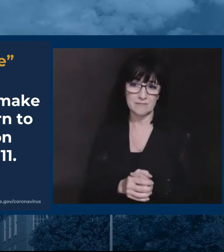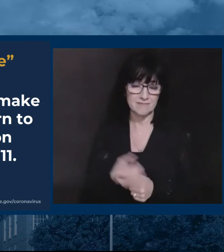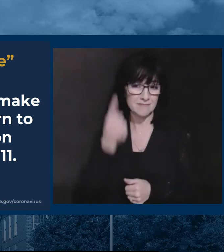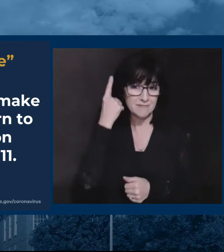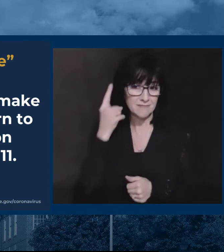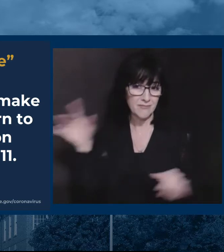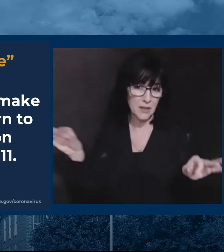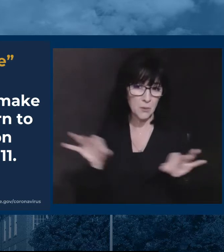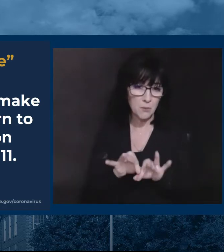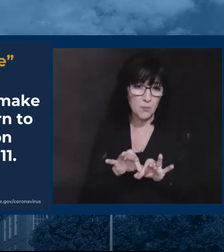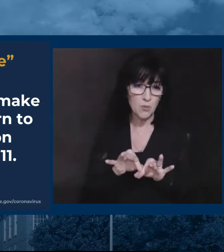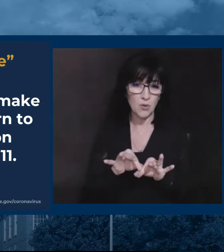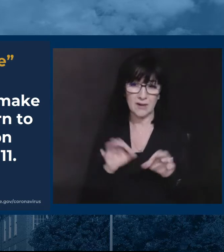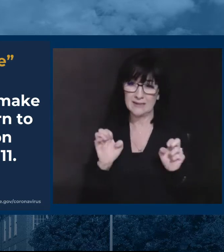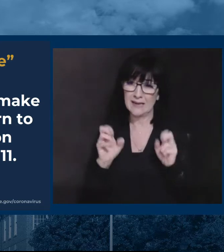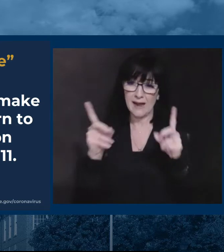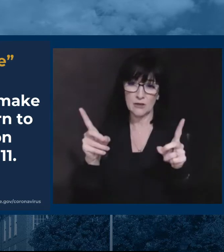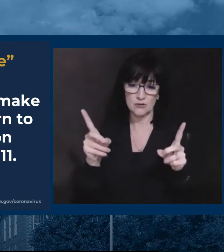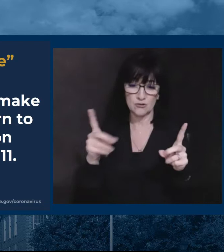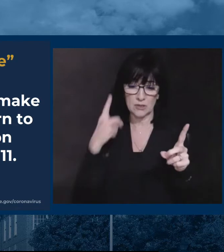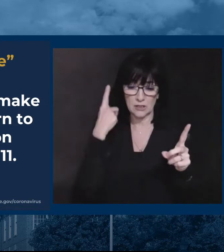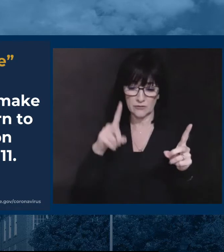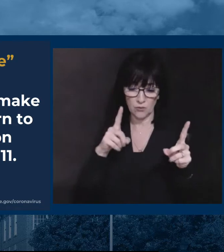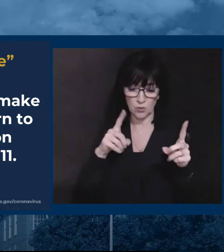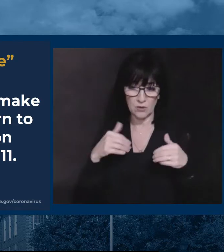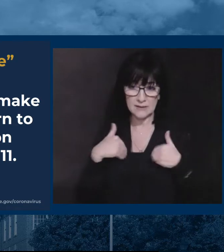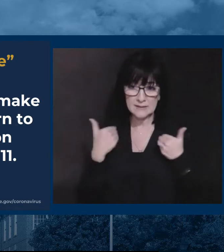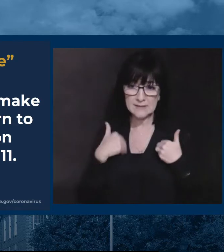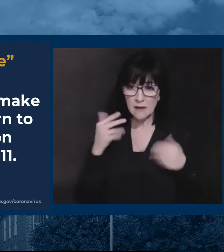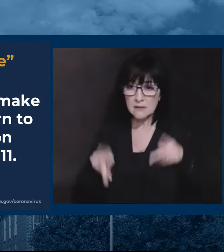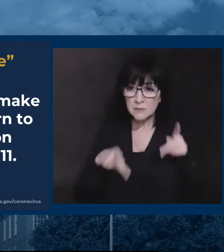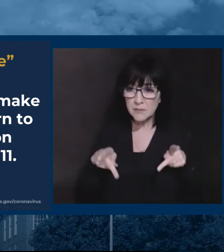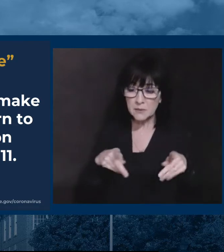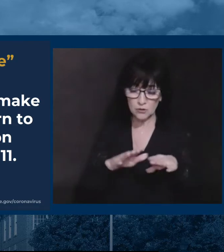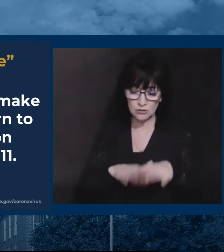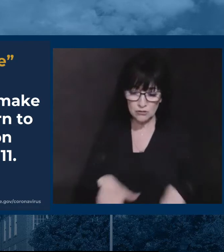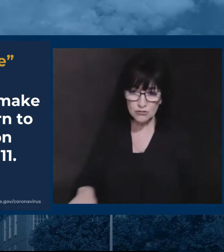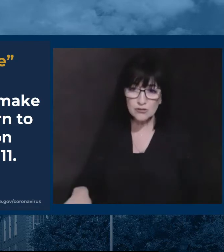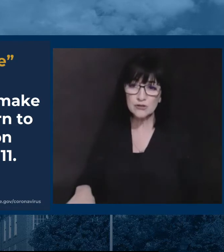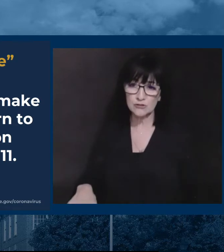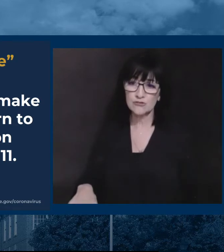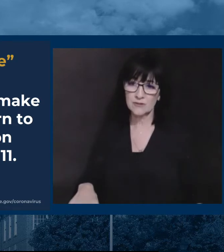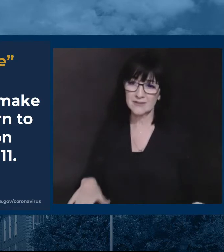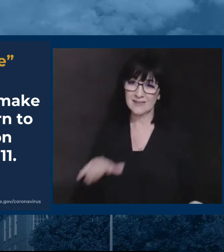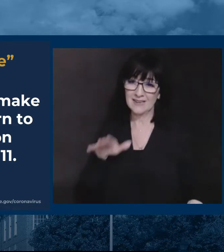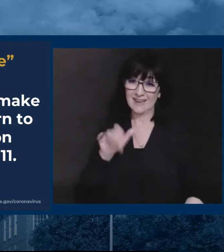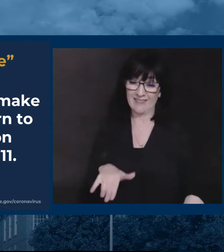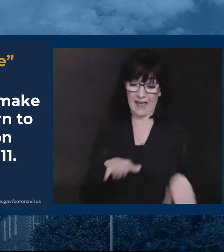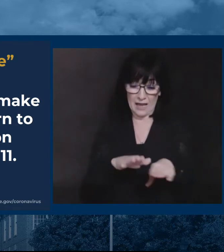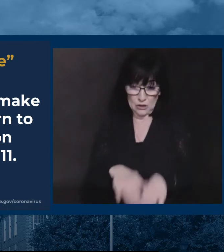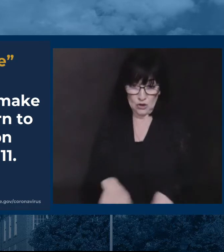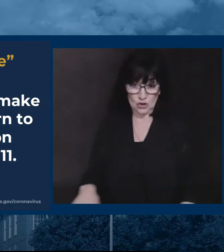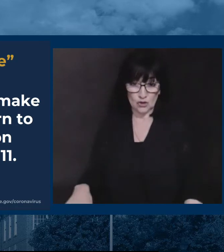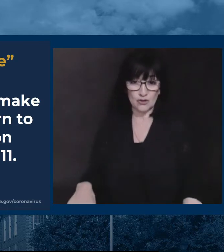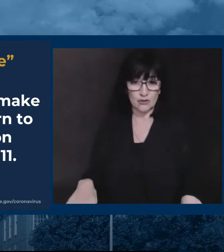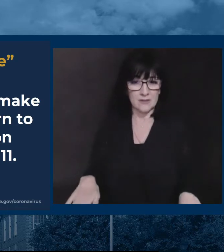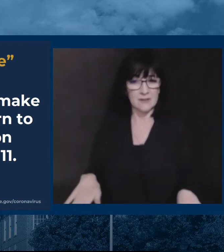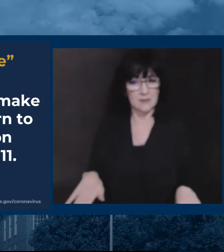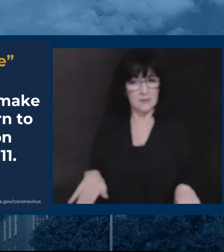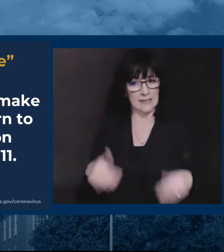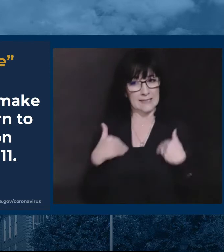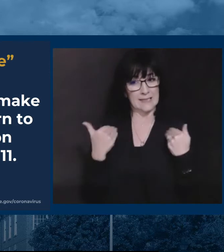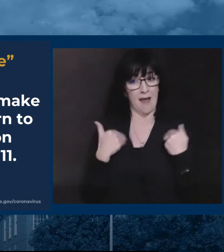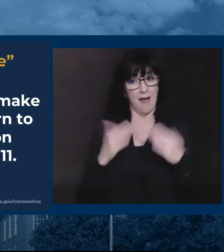educating and task of educating particularly our youngest children, those learning to read, those with special